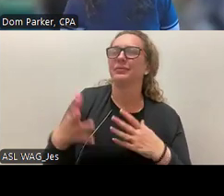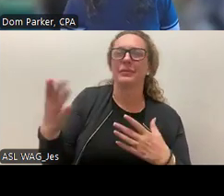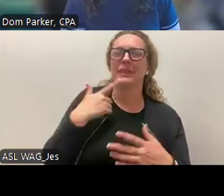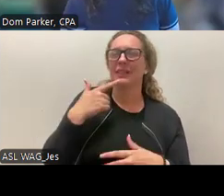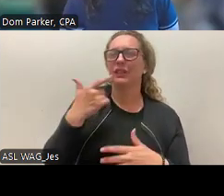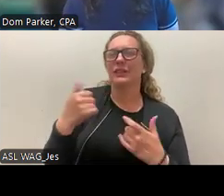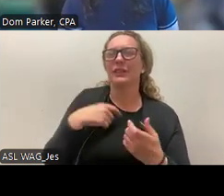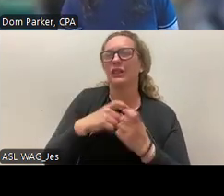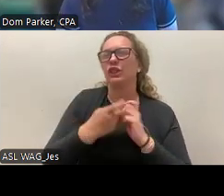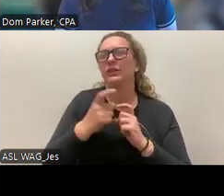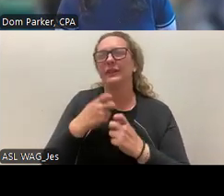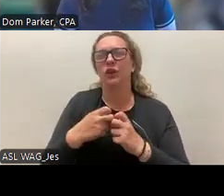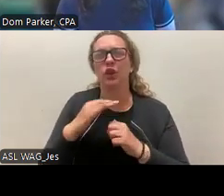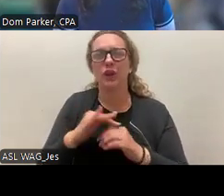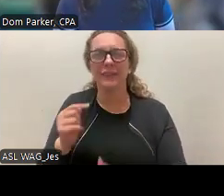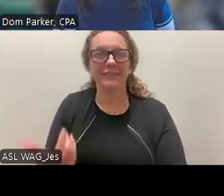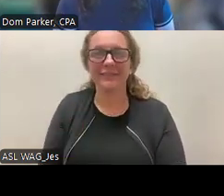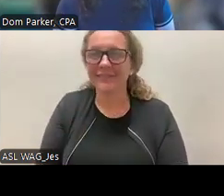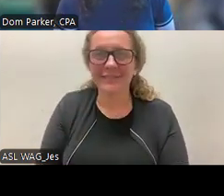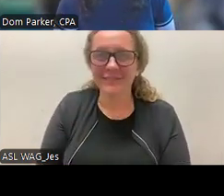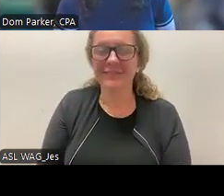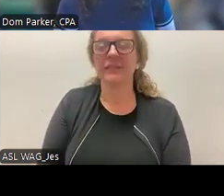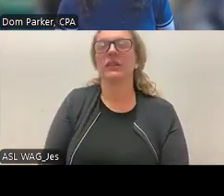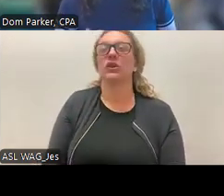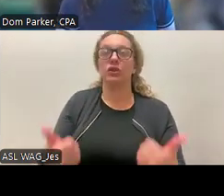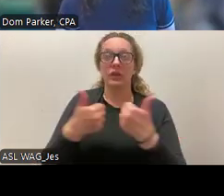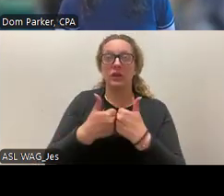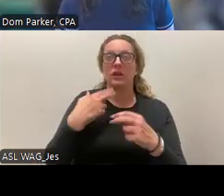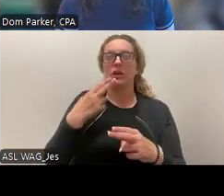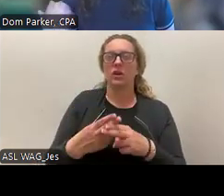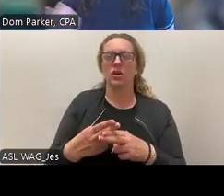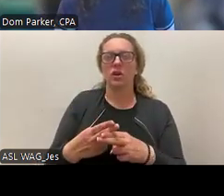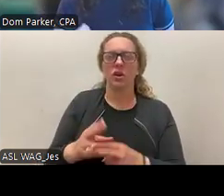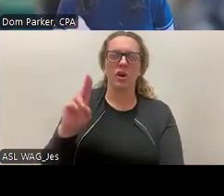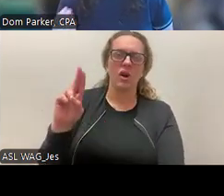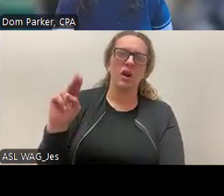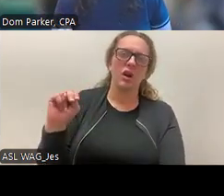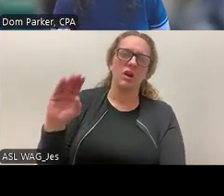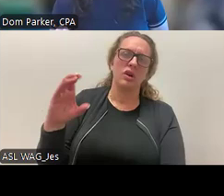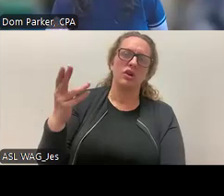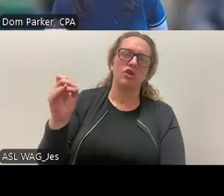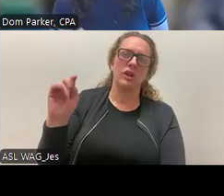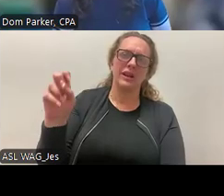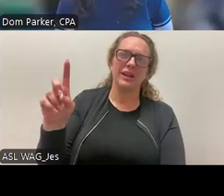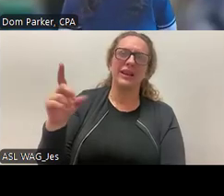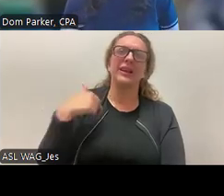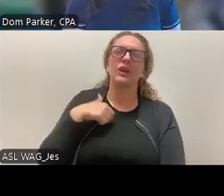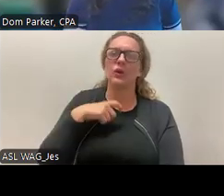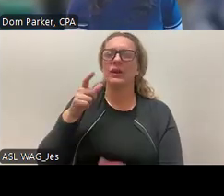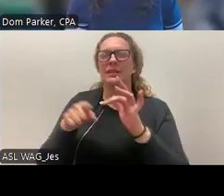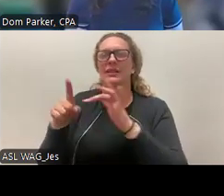adjust for difficulty on it. There's a game called Uncharted, which actually has the option to skip certain